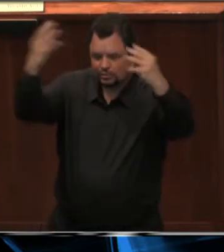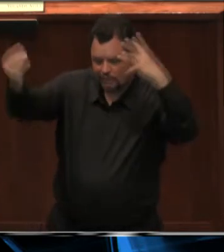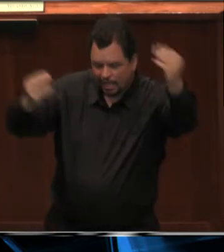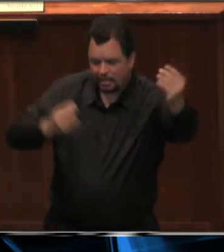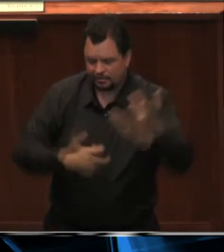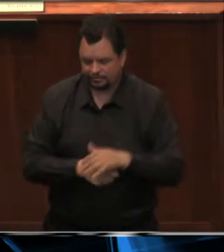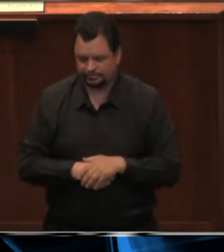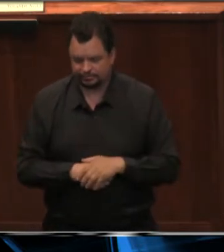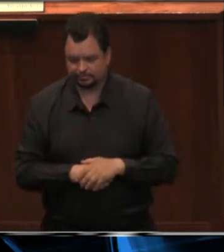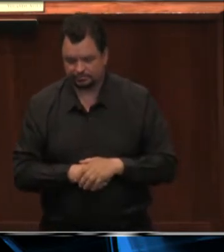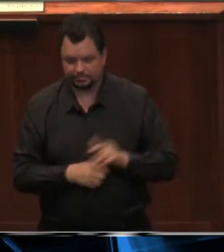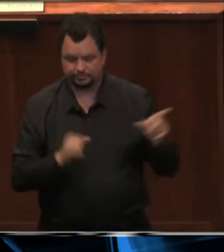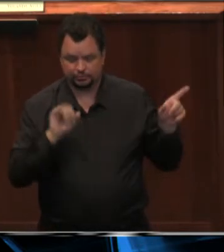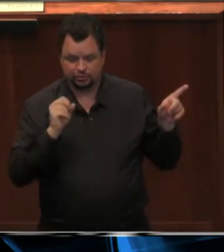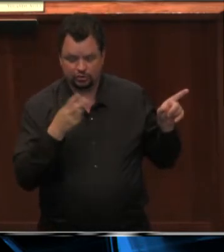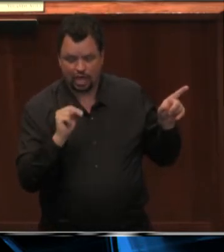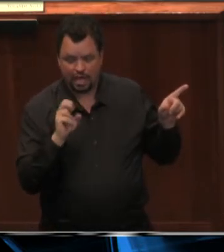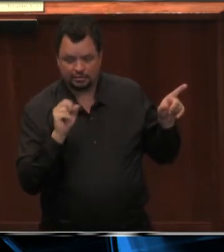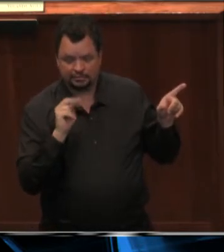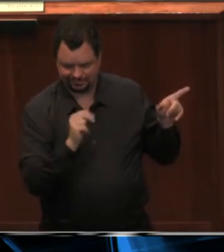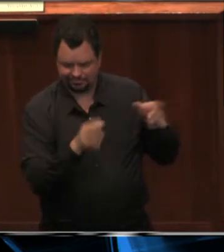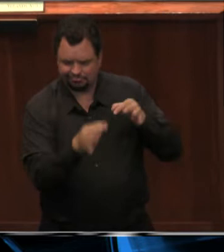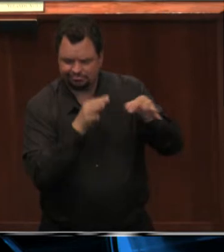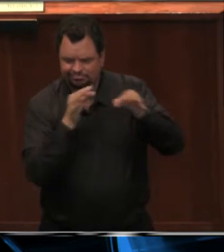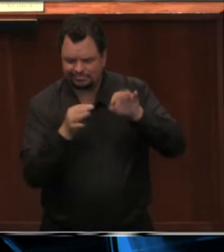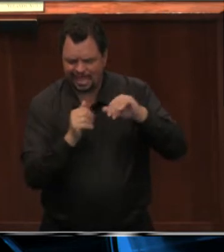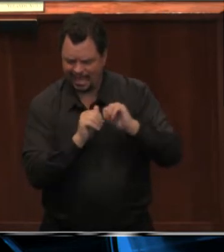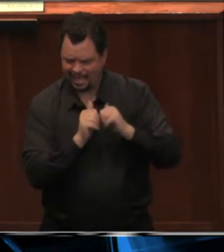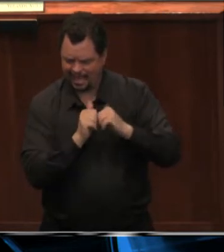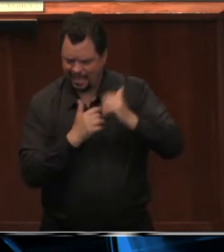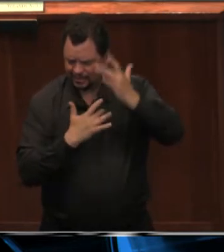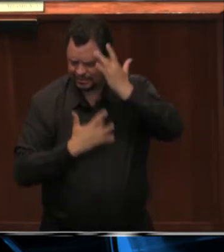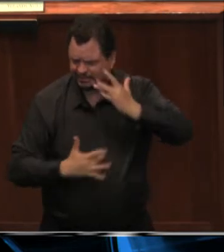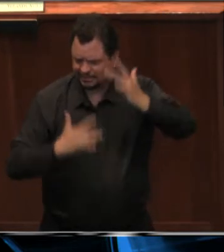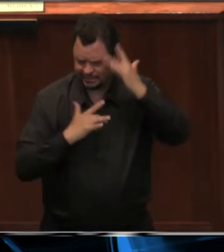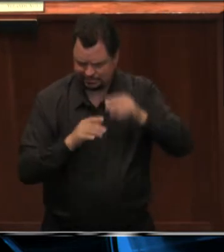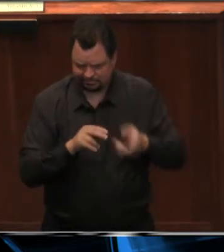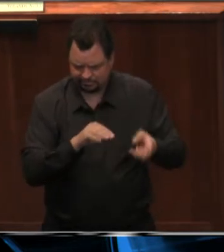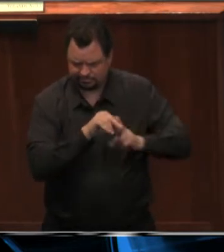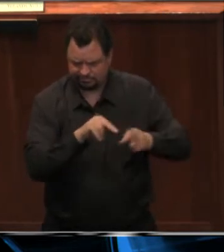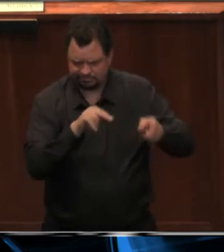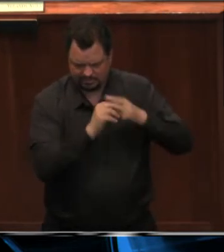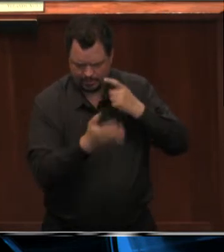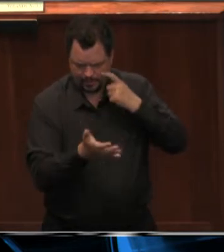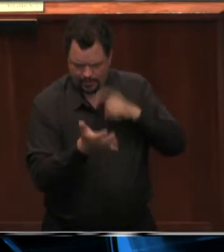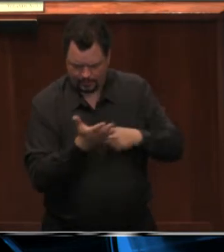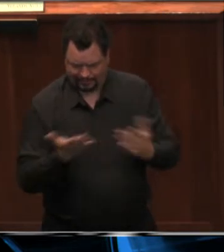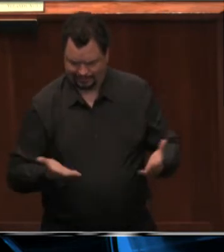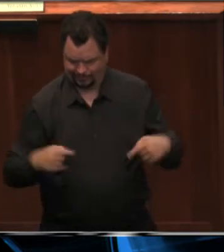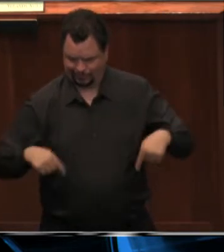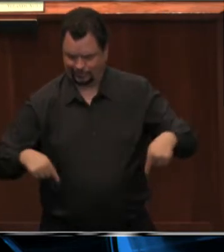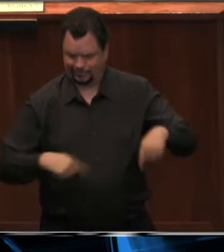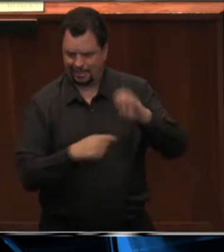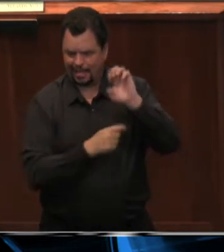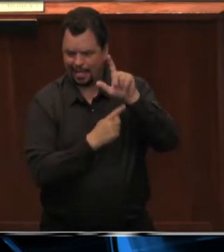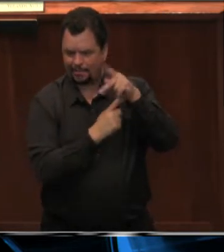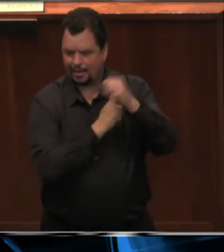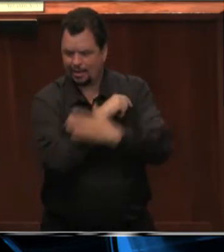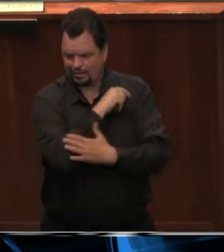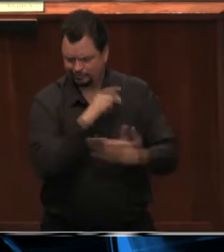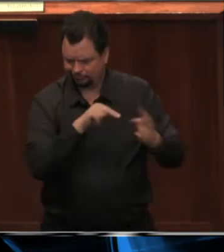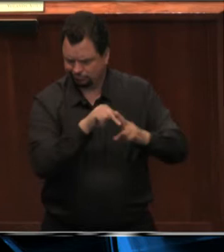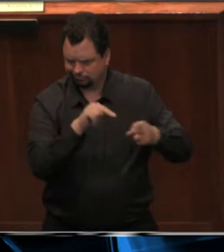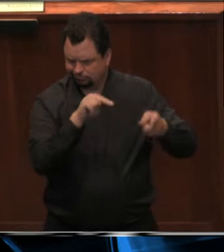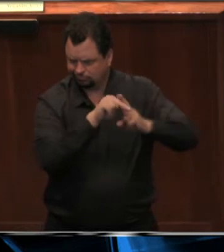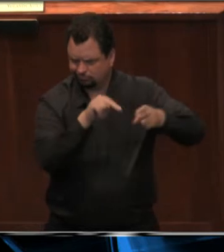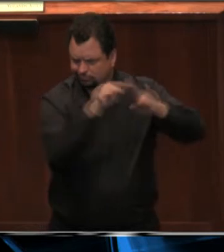about the disease increases in our community and some of the questions about testing capacity, we have kind of a capacity